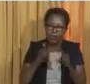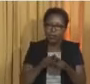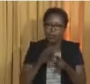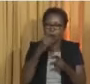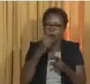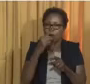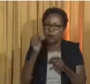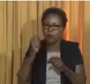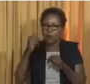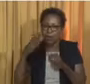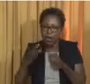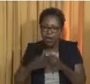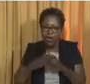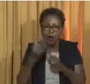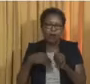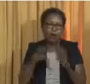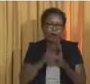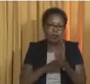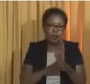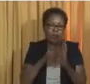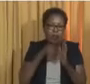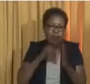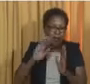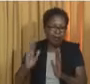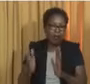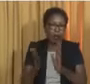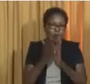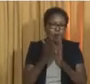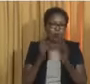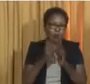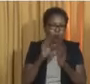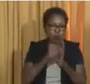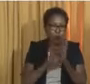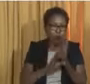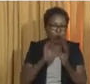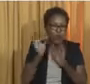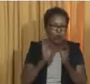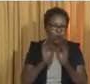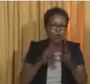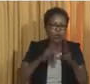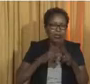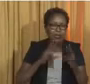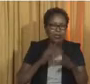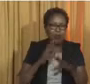Constitution. Such an approach to constitutional interpretation begins from